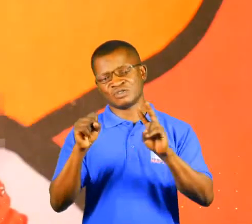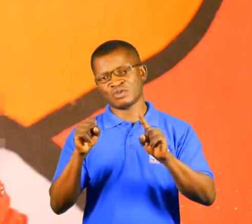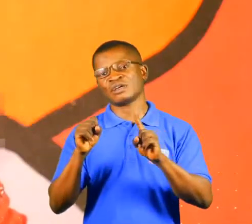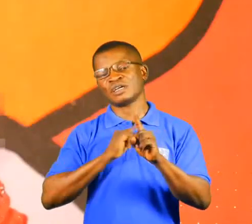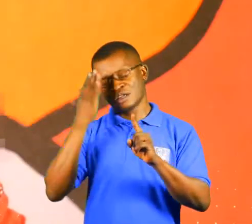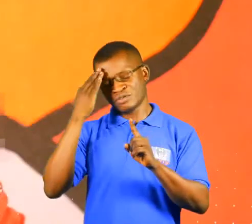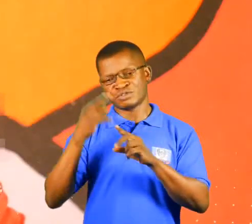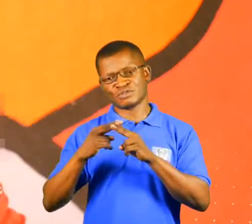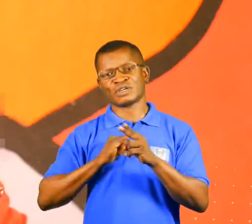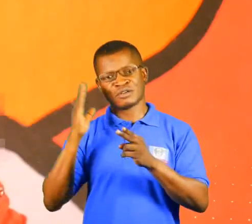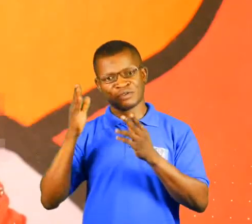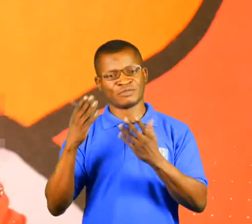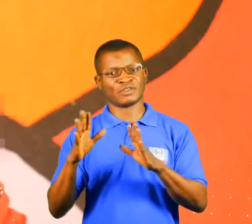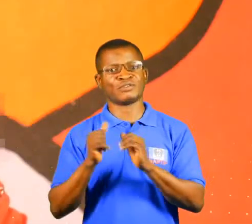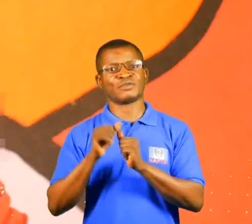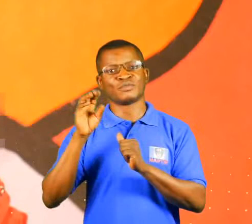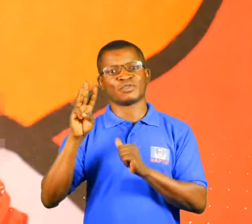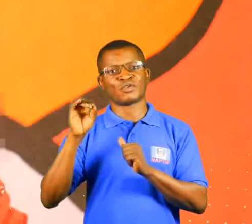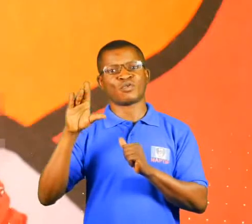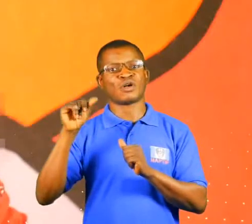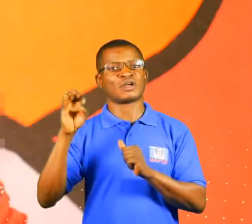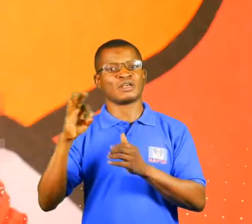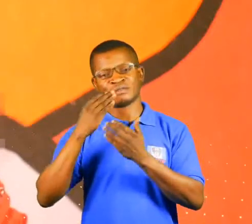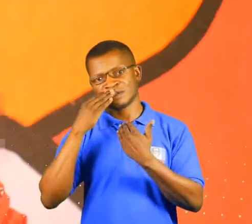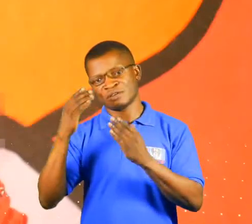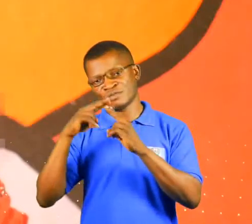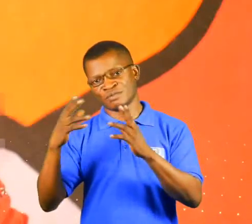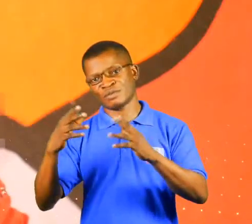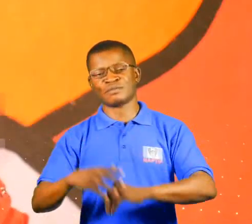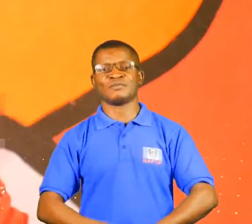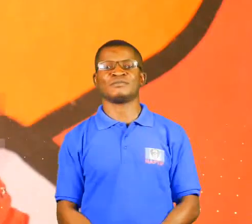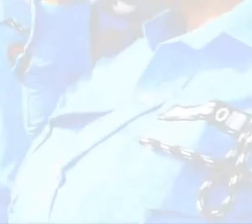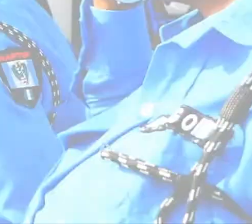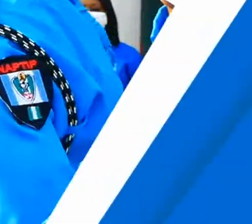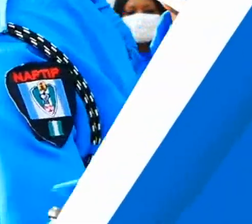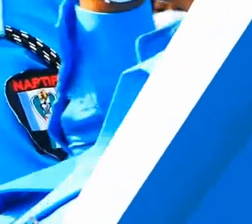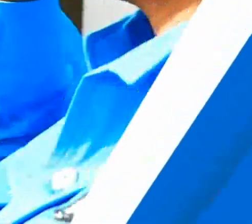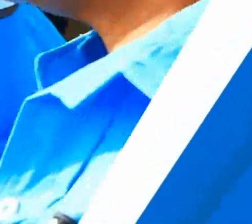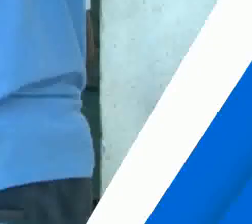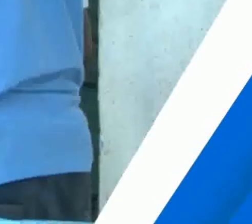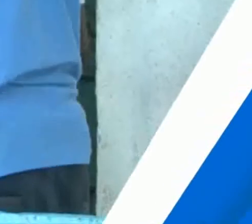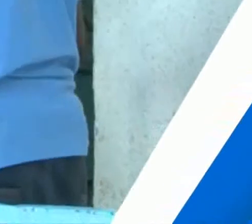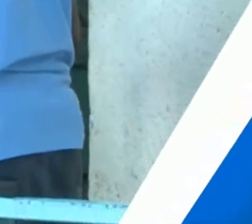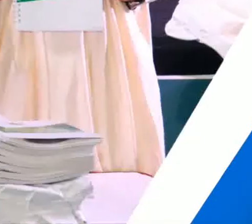I am sure that I'll finish my school in Whatcliffe. So I want to really appreciate Whatcliffe and NAPTIP.